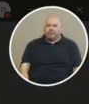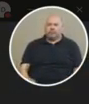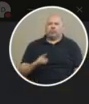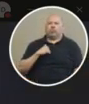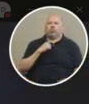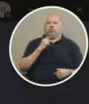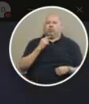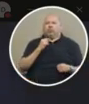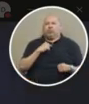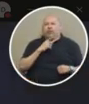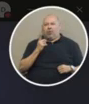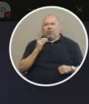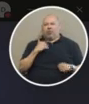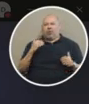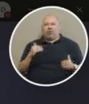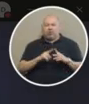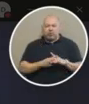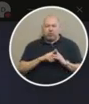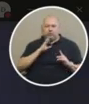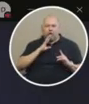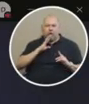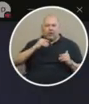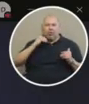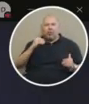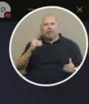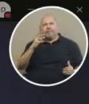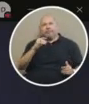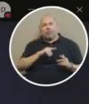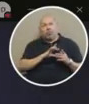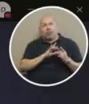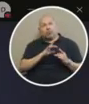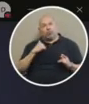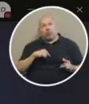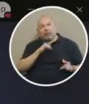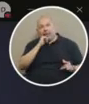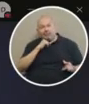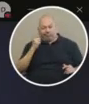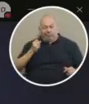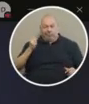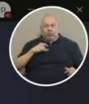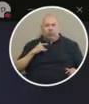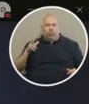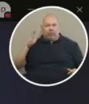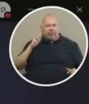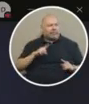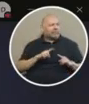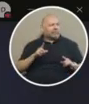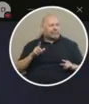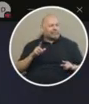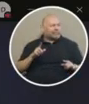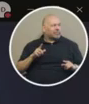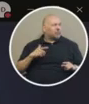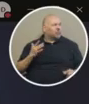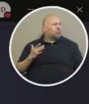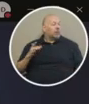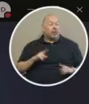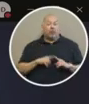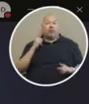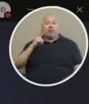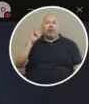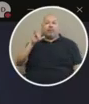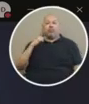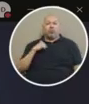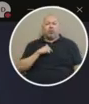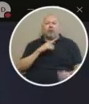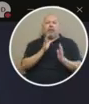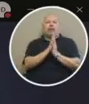I'm going to go ahead and do is I'm just going to go ahead and start talking so that we're not just listening to dead time. So at the airport, we